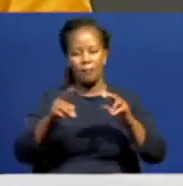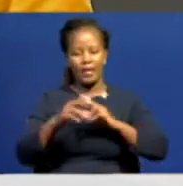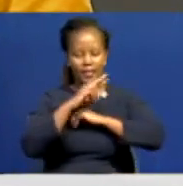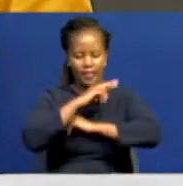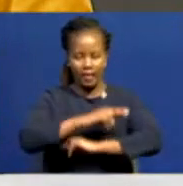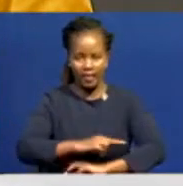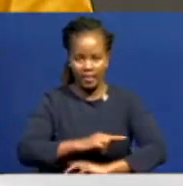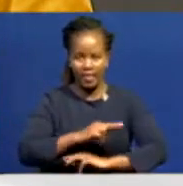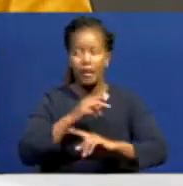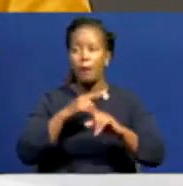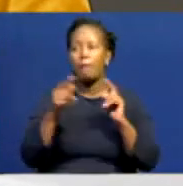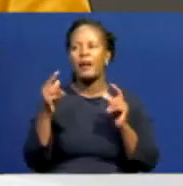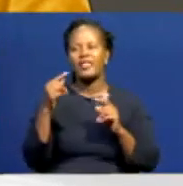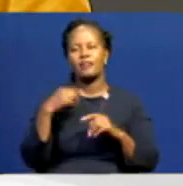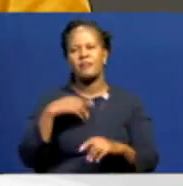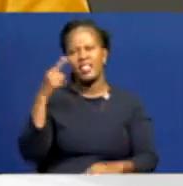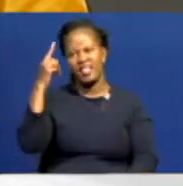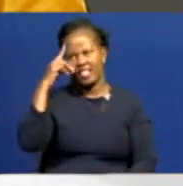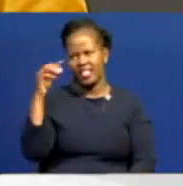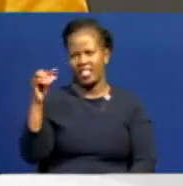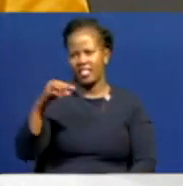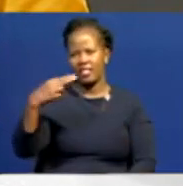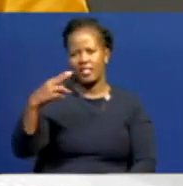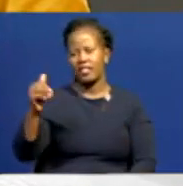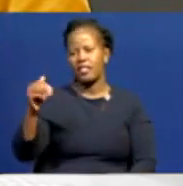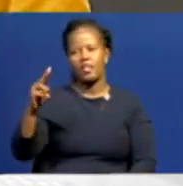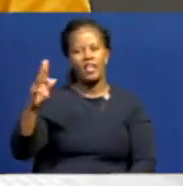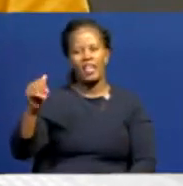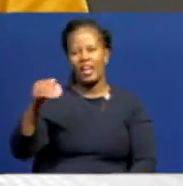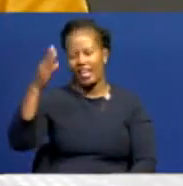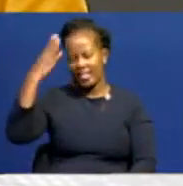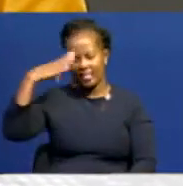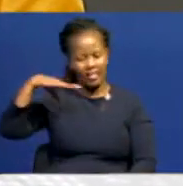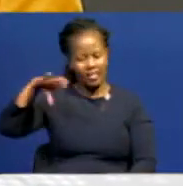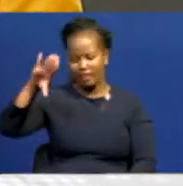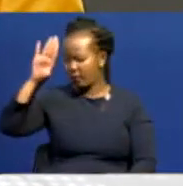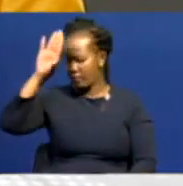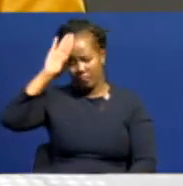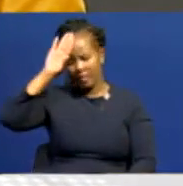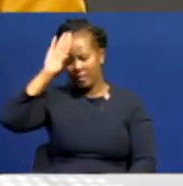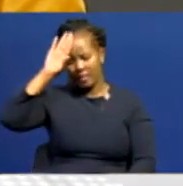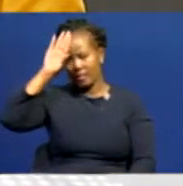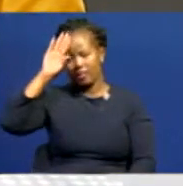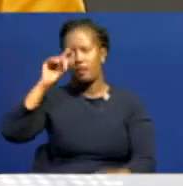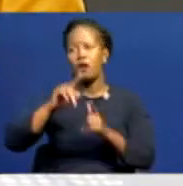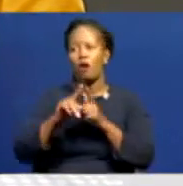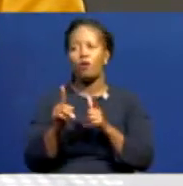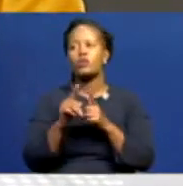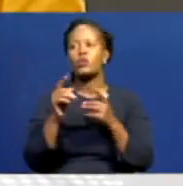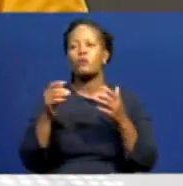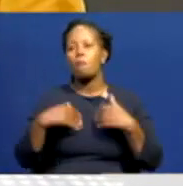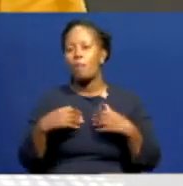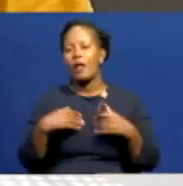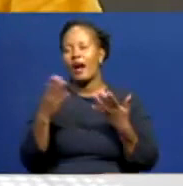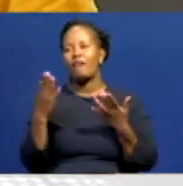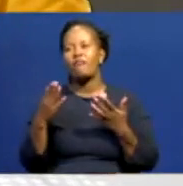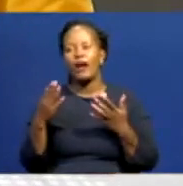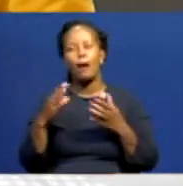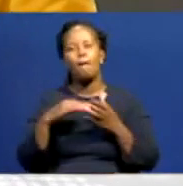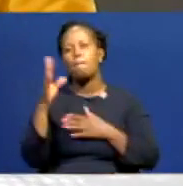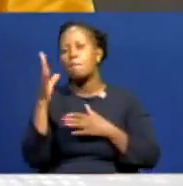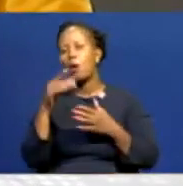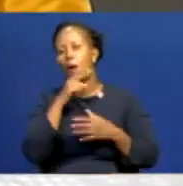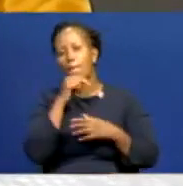feel that Ghana, to me, is quite a disappointment. They have a pedigree manager in Chris Hughton, someone who's won...